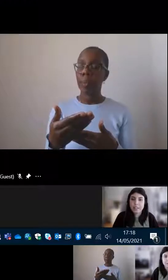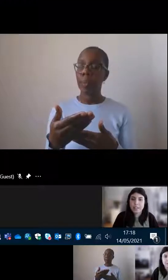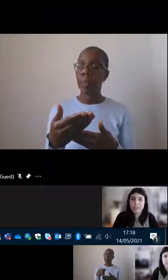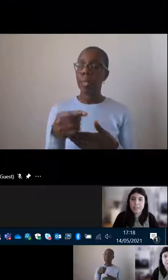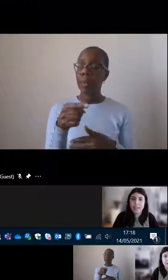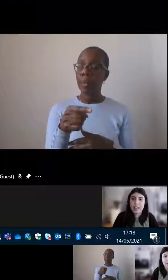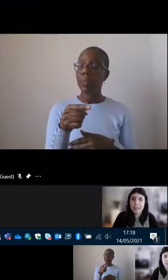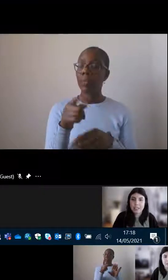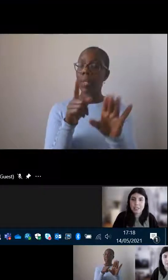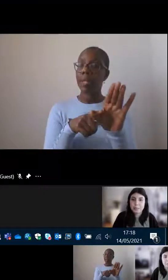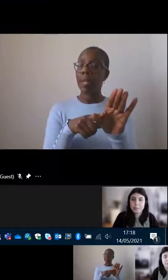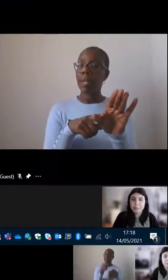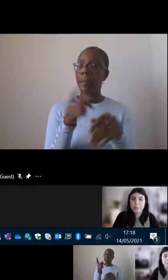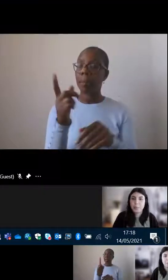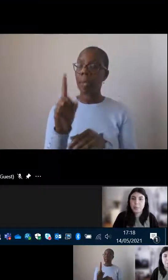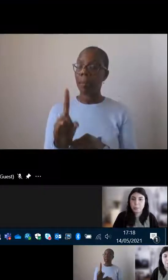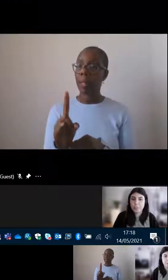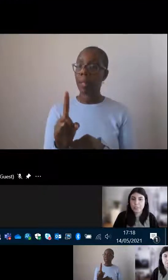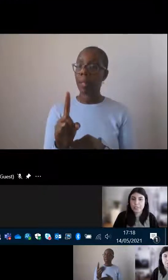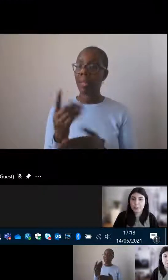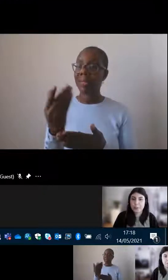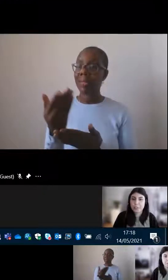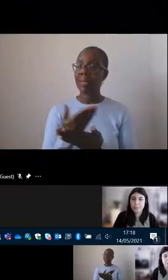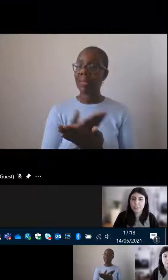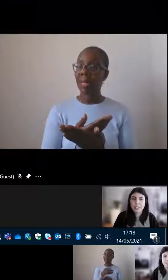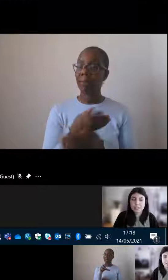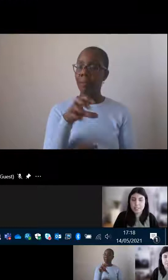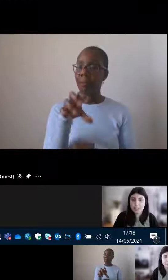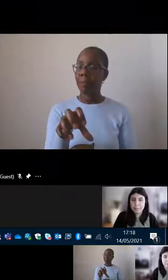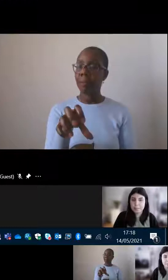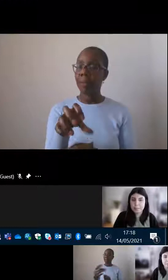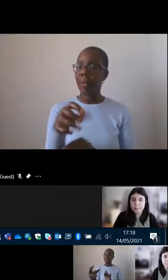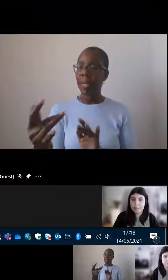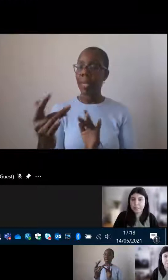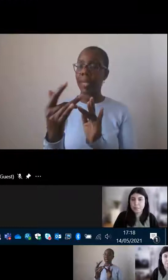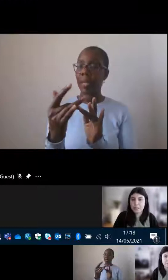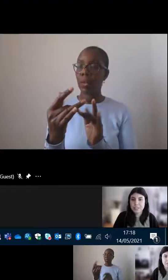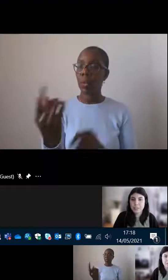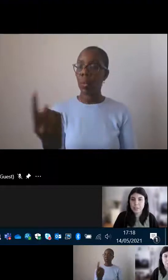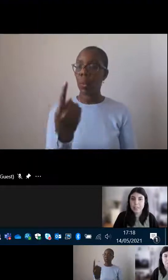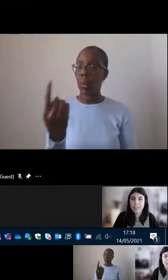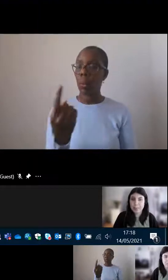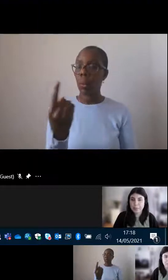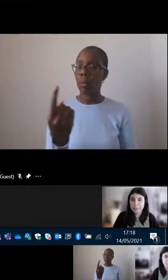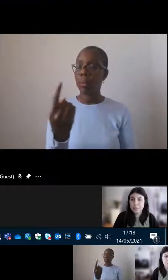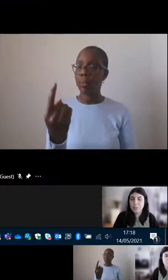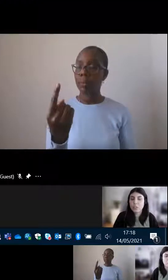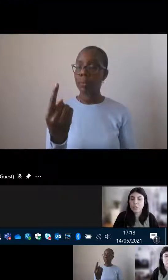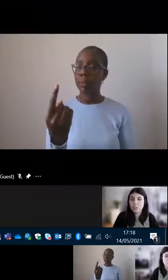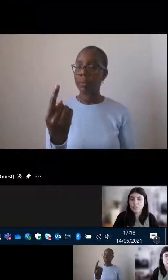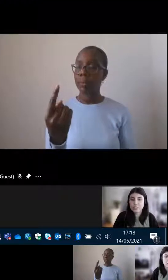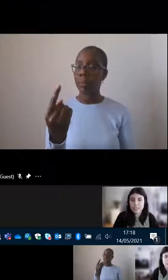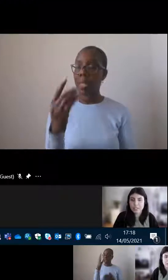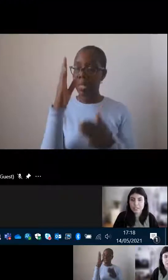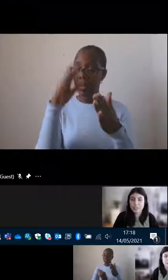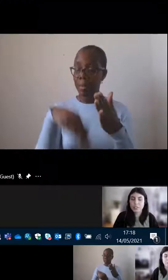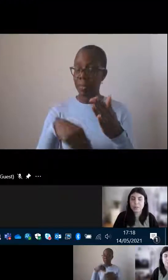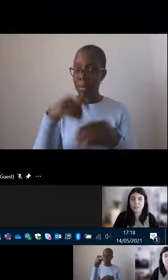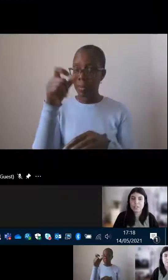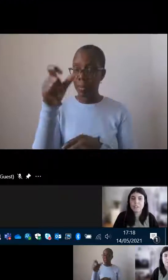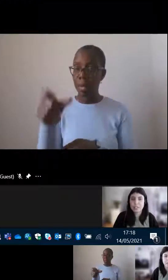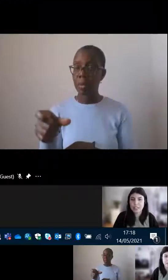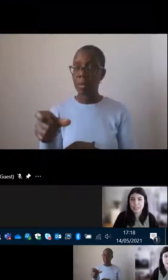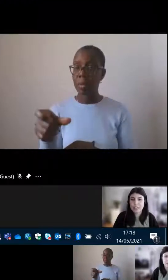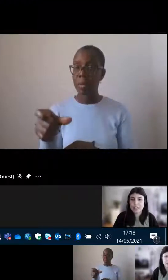space to connect with one of our experienced team to help them understand